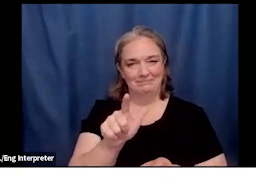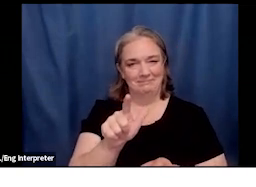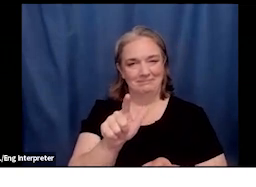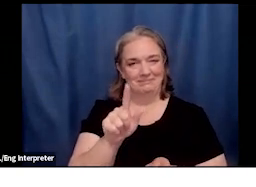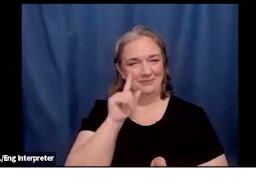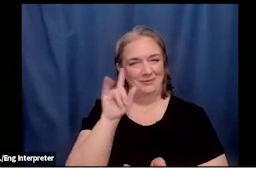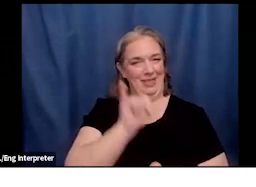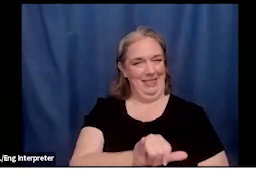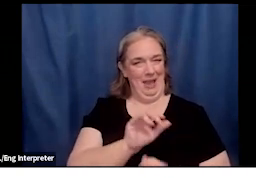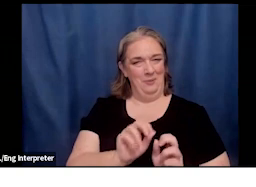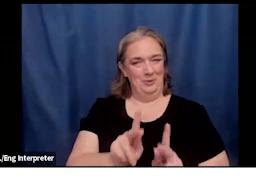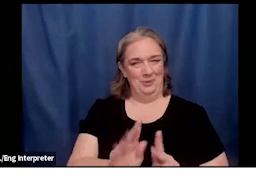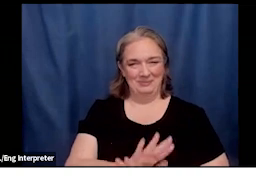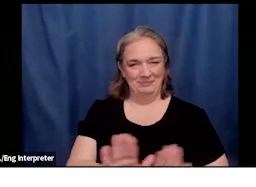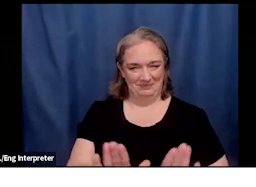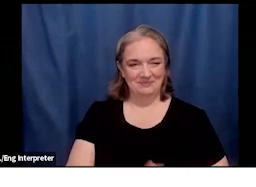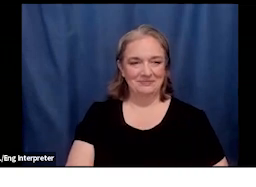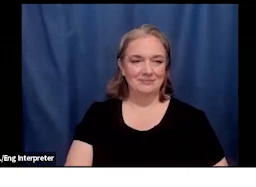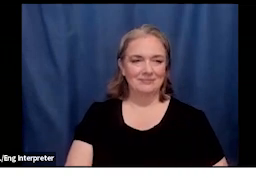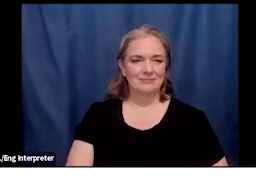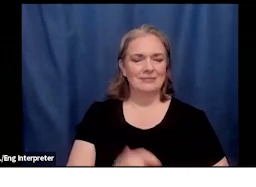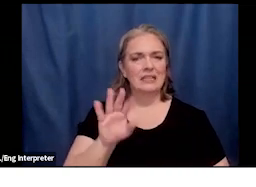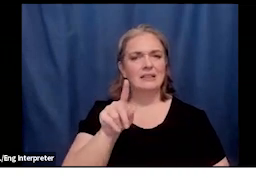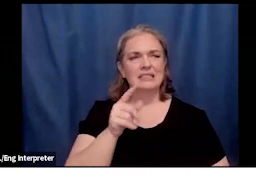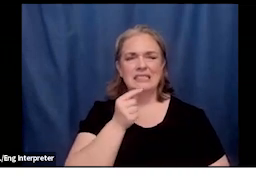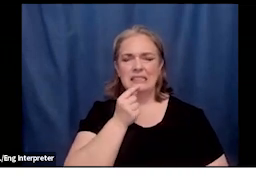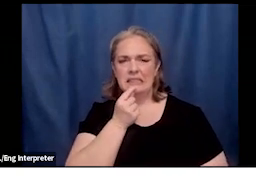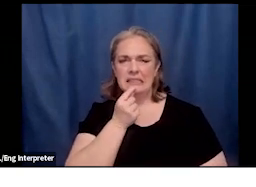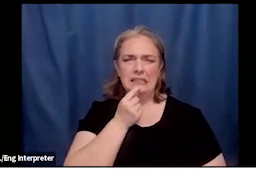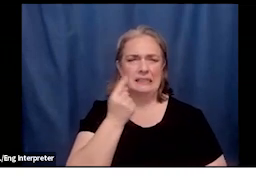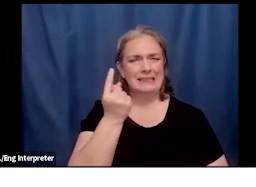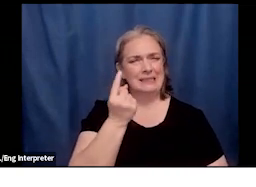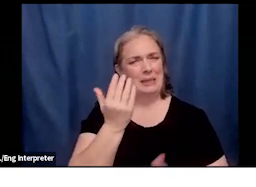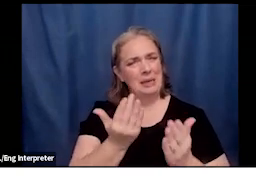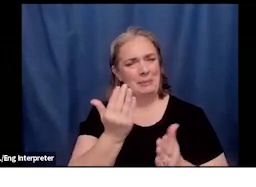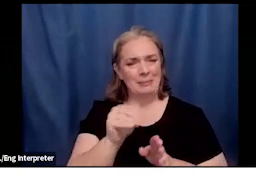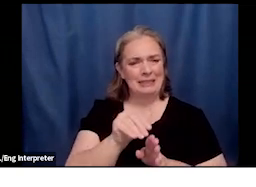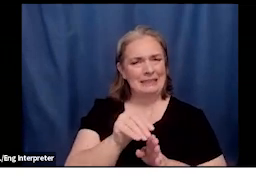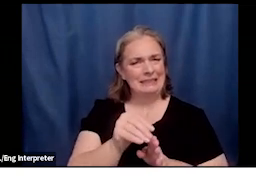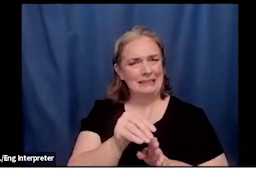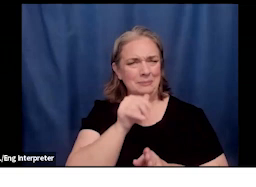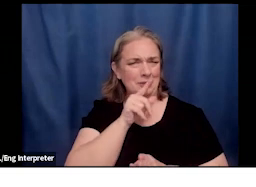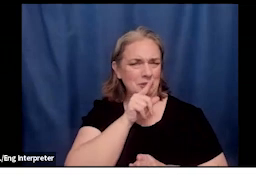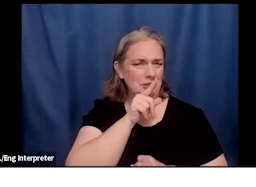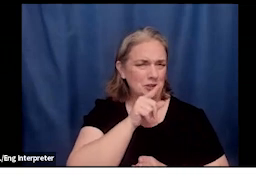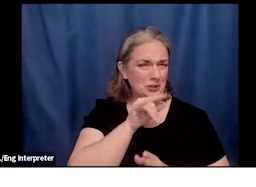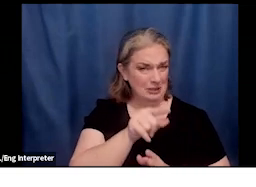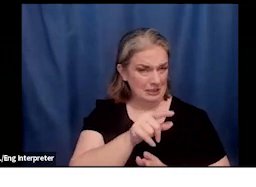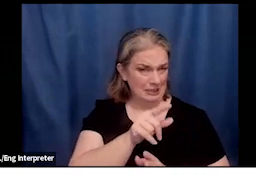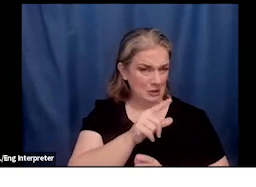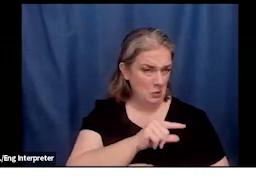this opportunity. And if you have any questions or feel like something is maybe edging on a line between something eligible